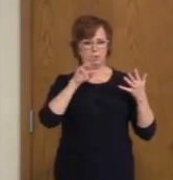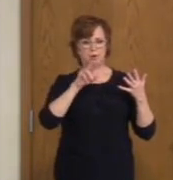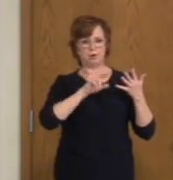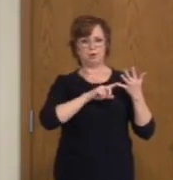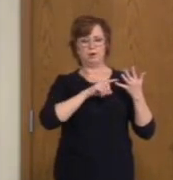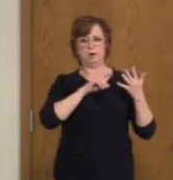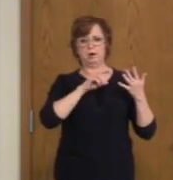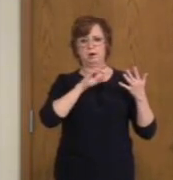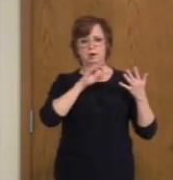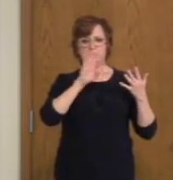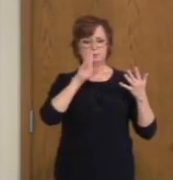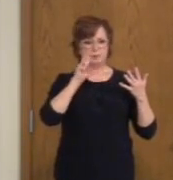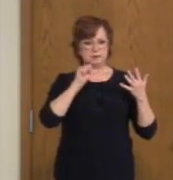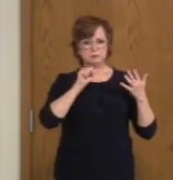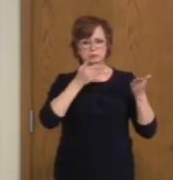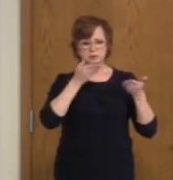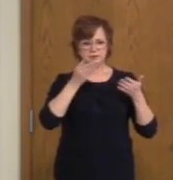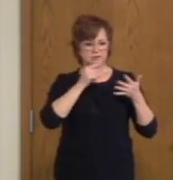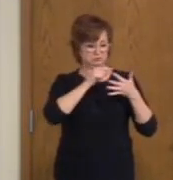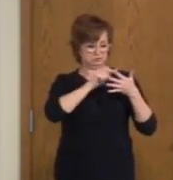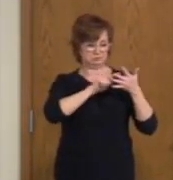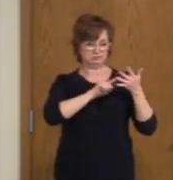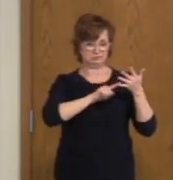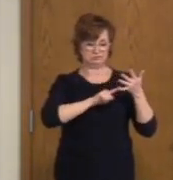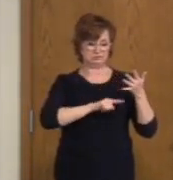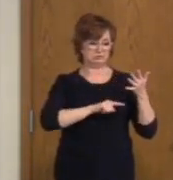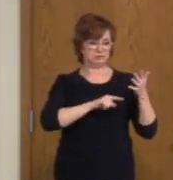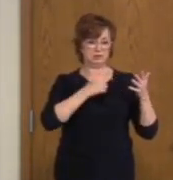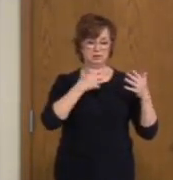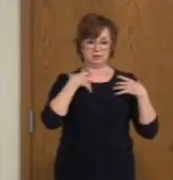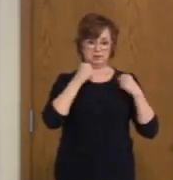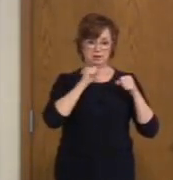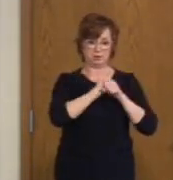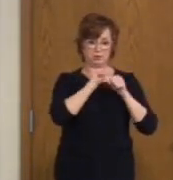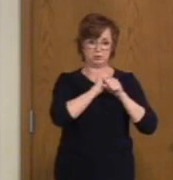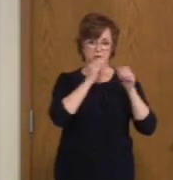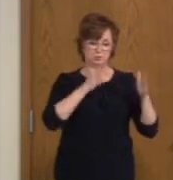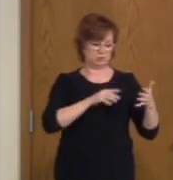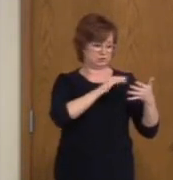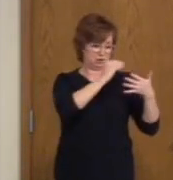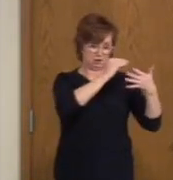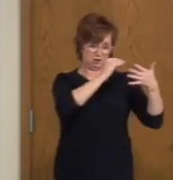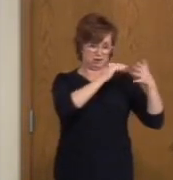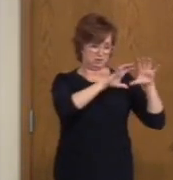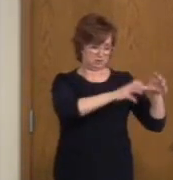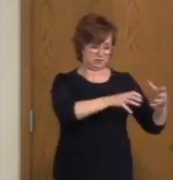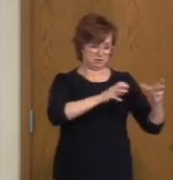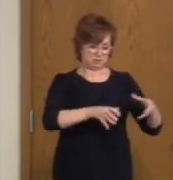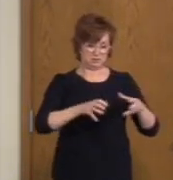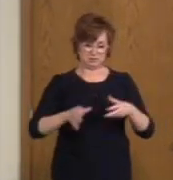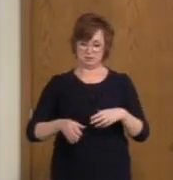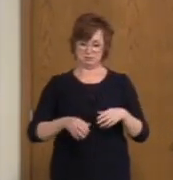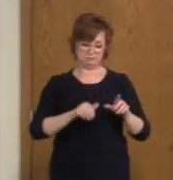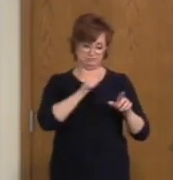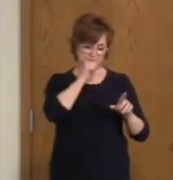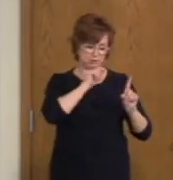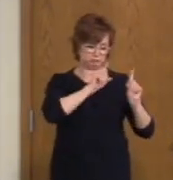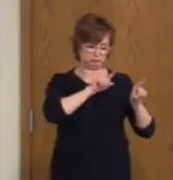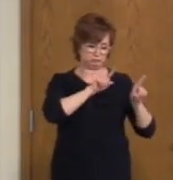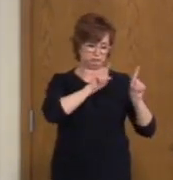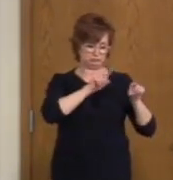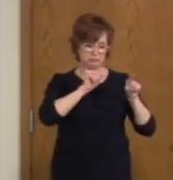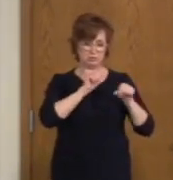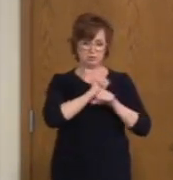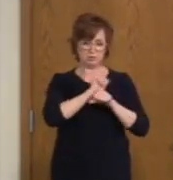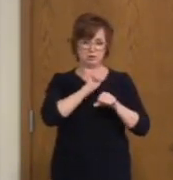These are the heroes along with the healthcare providers who have been at work each and every day. We need to stay home so that they can